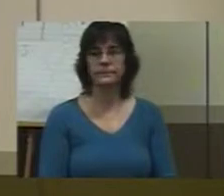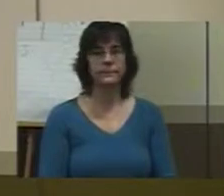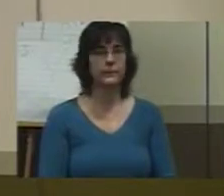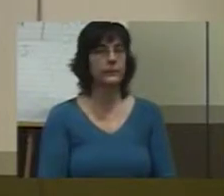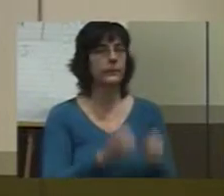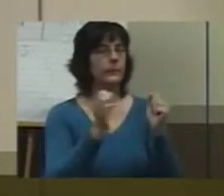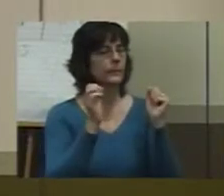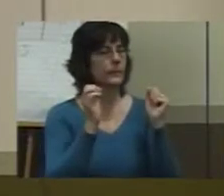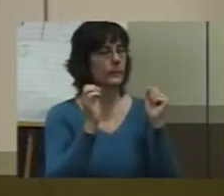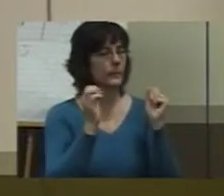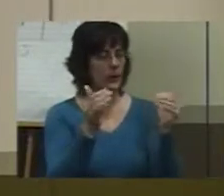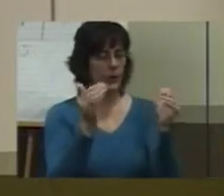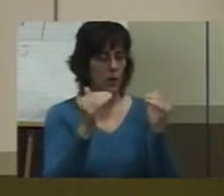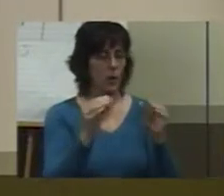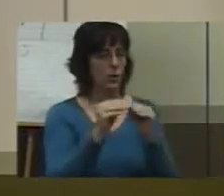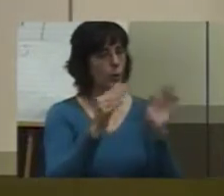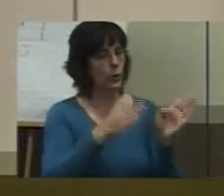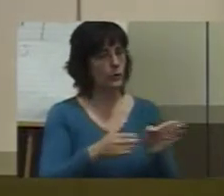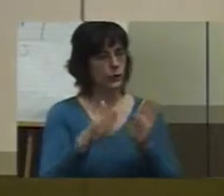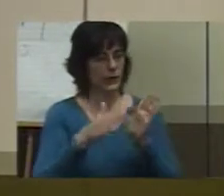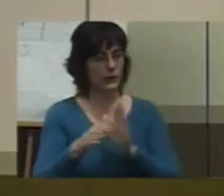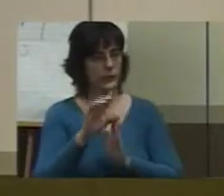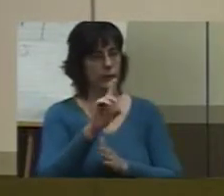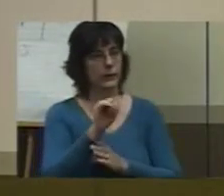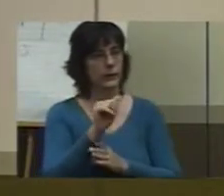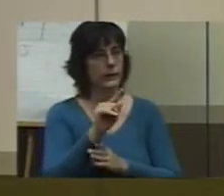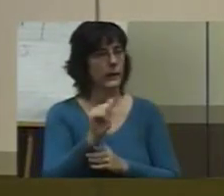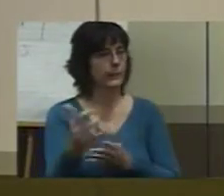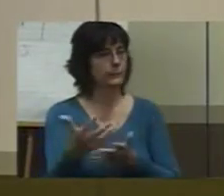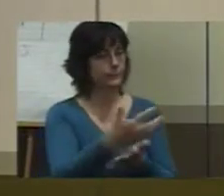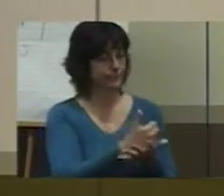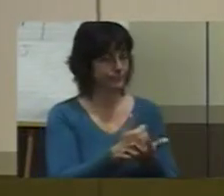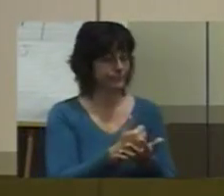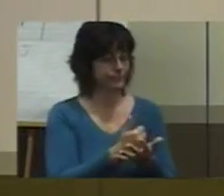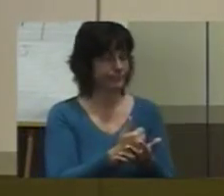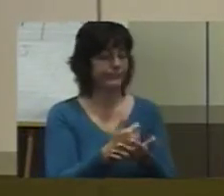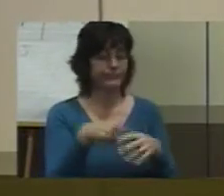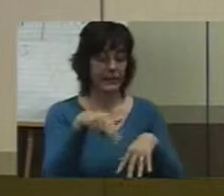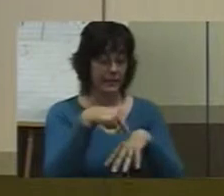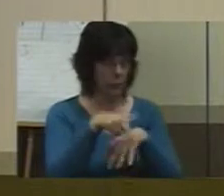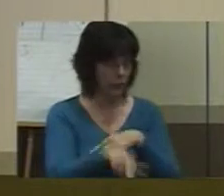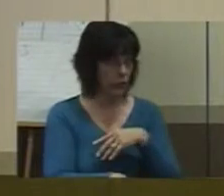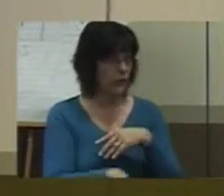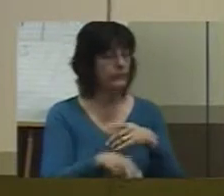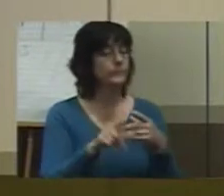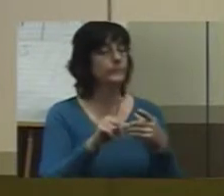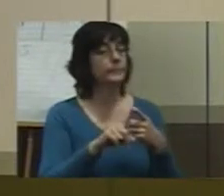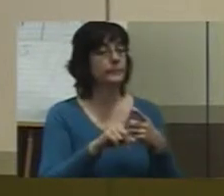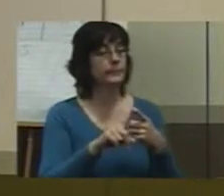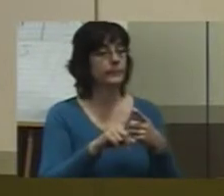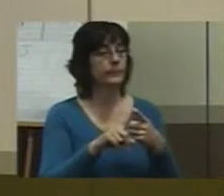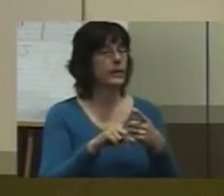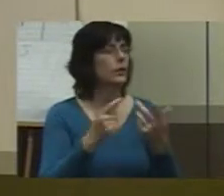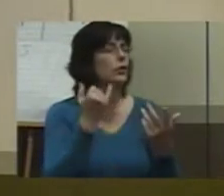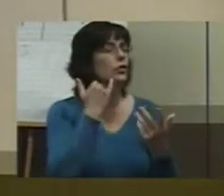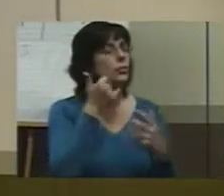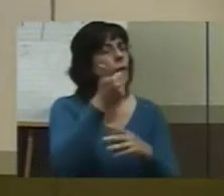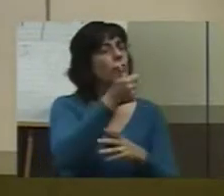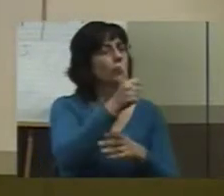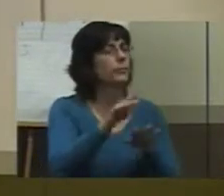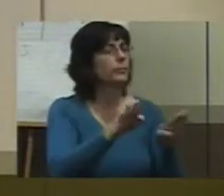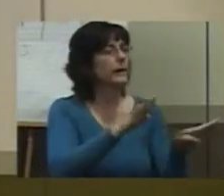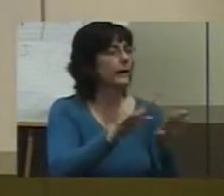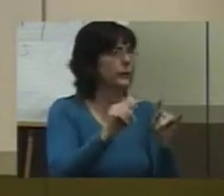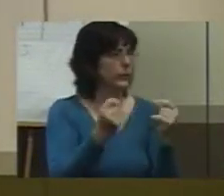All right, so more strategies for data collection. You've got your referral. So say you're the